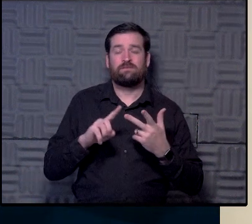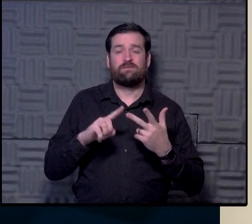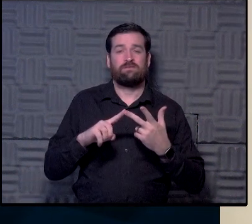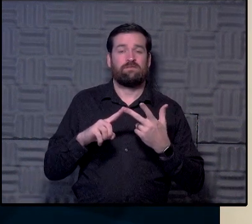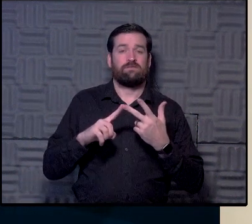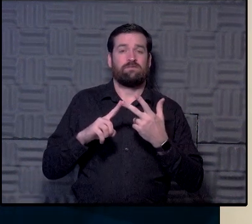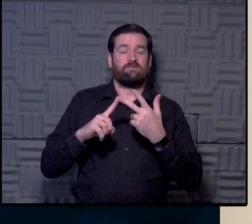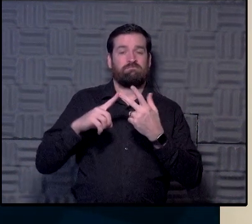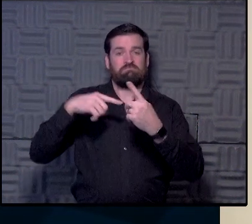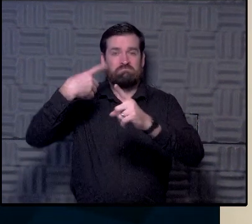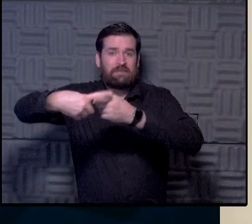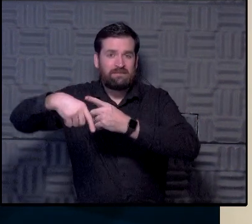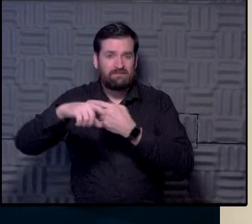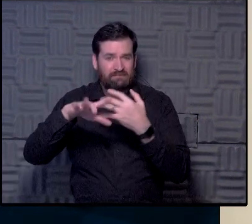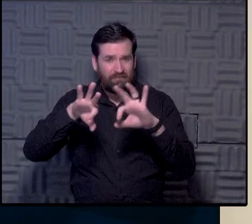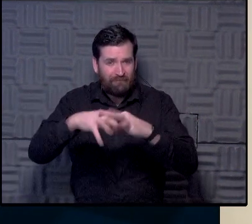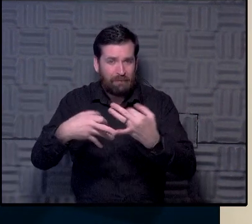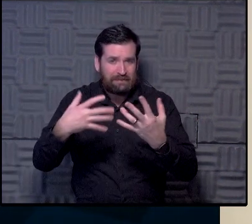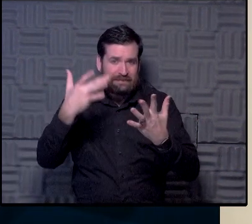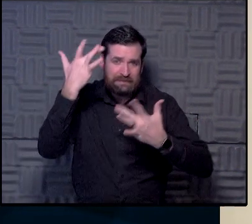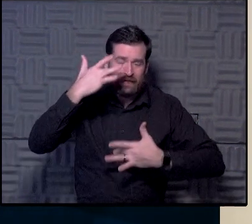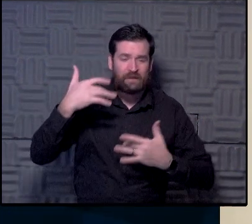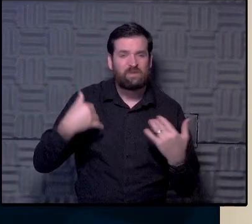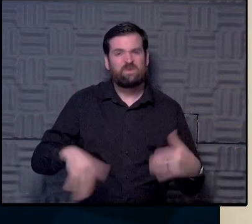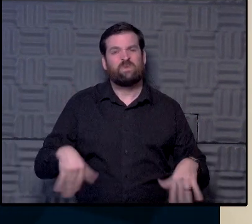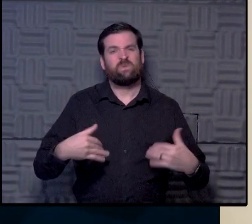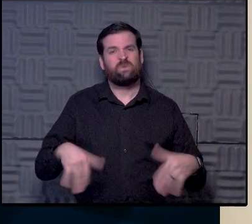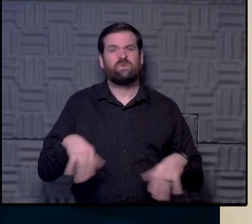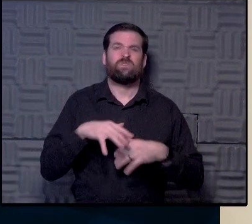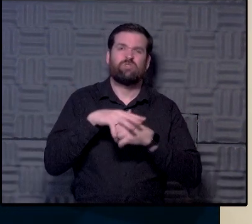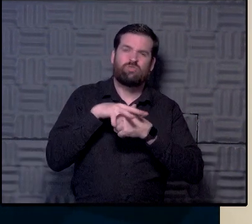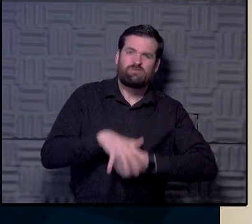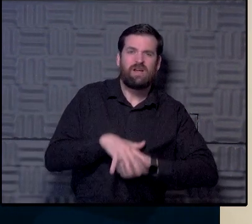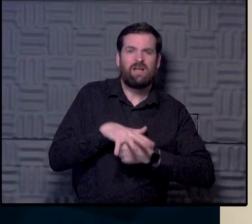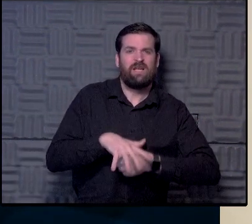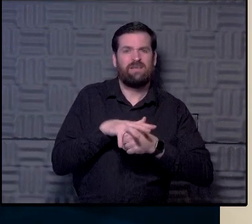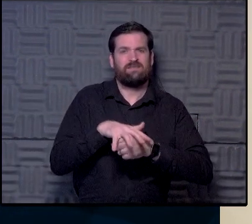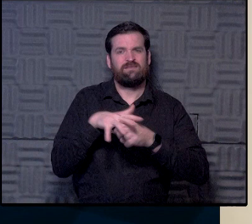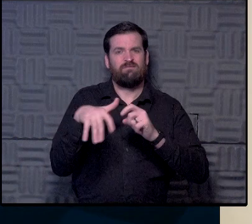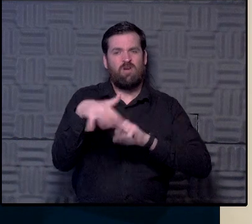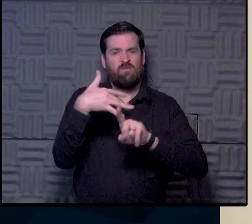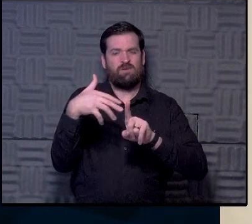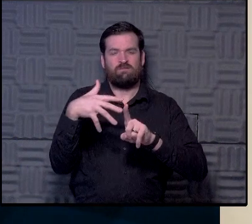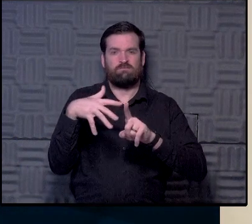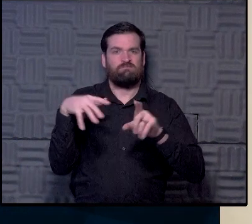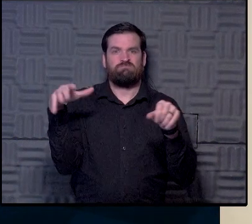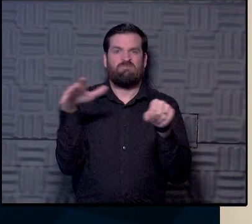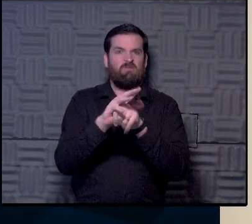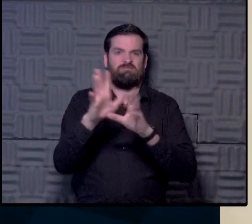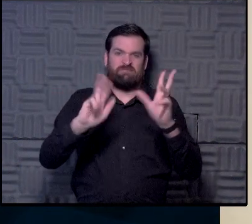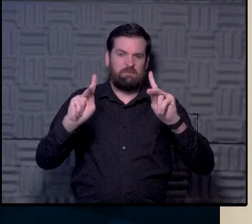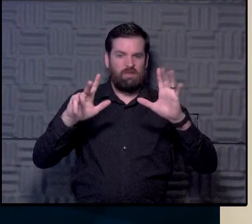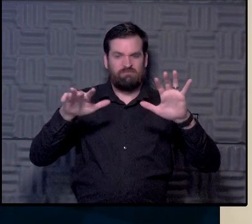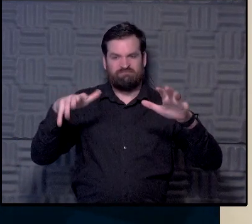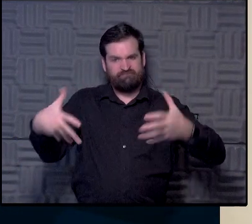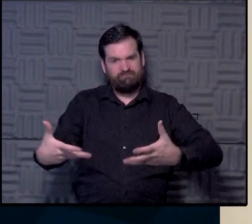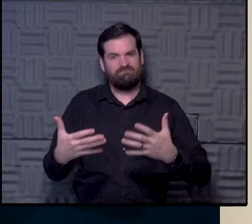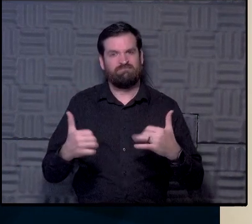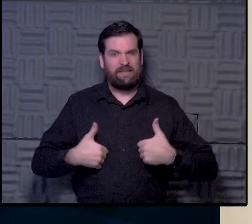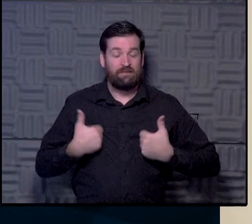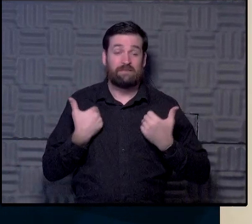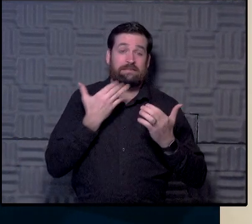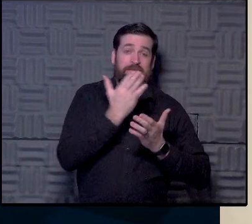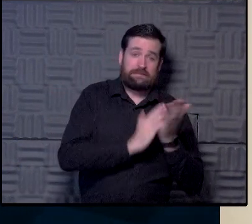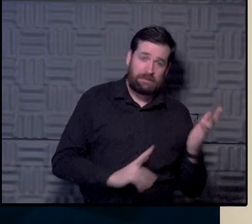in on top of a family member being sick, and it's just a stressful environment that the whole population is basically living in. Certainly some people